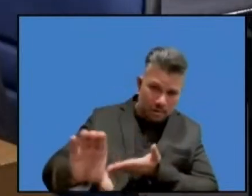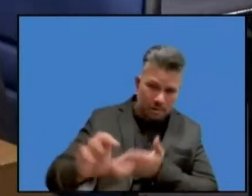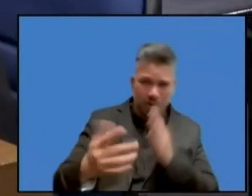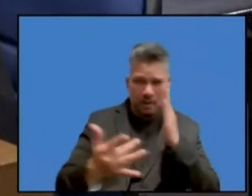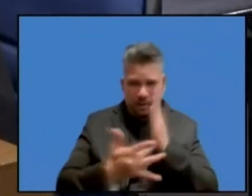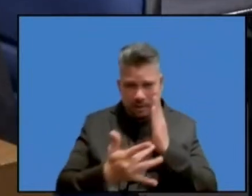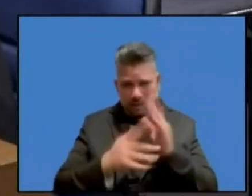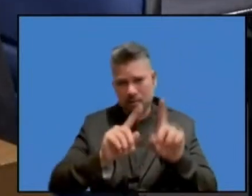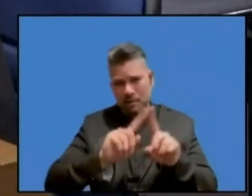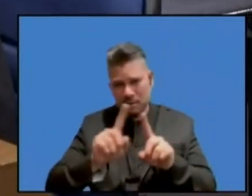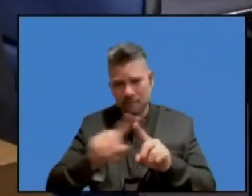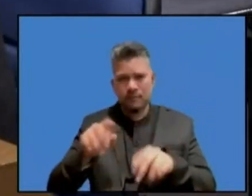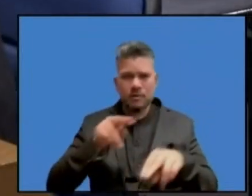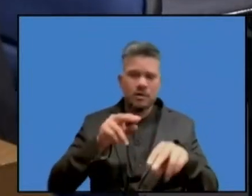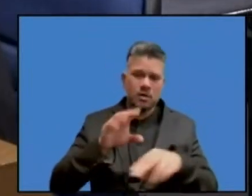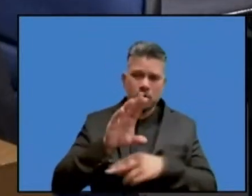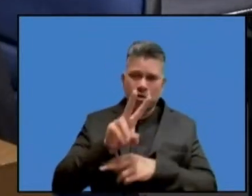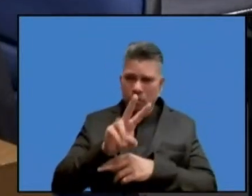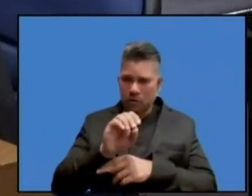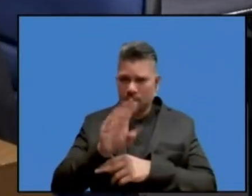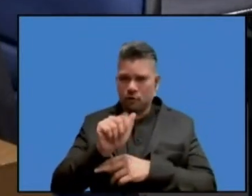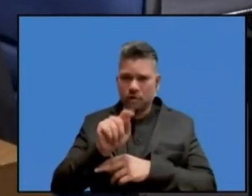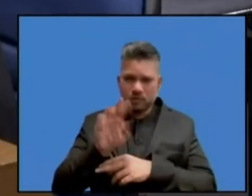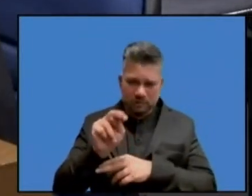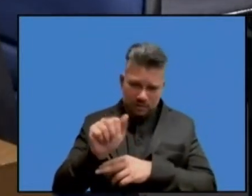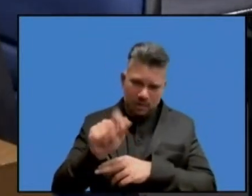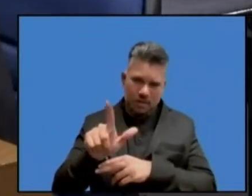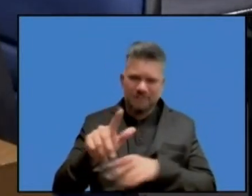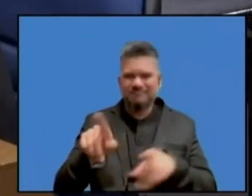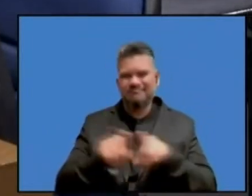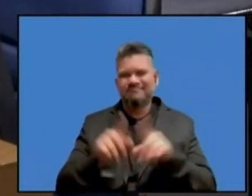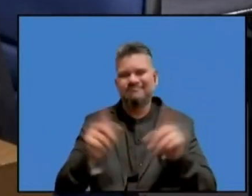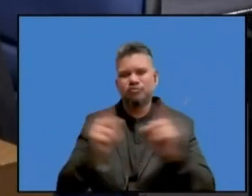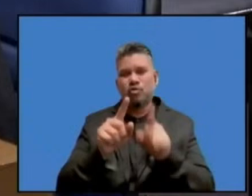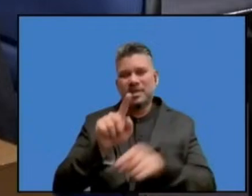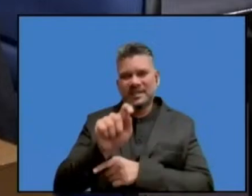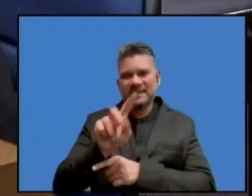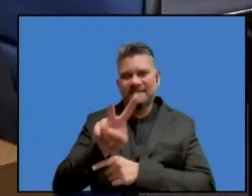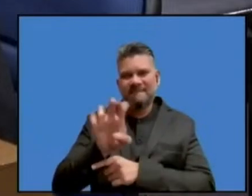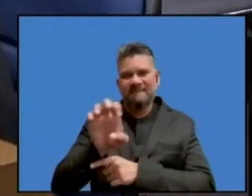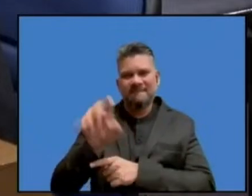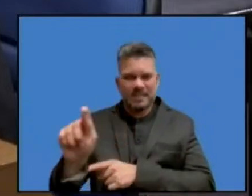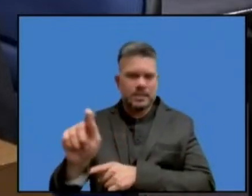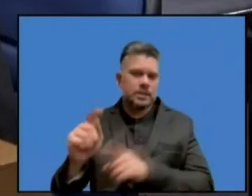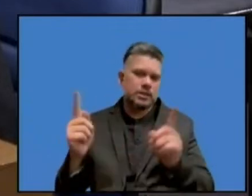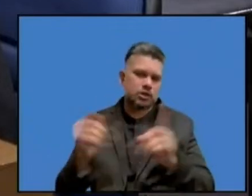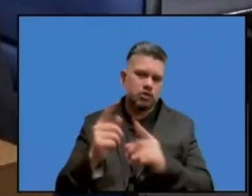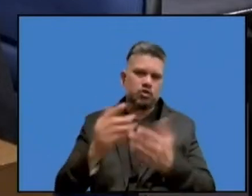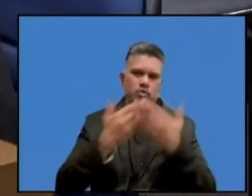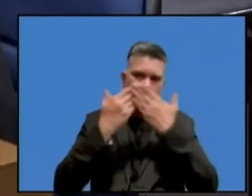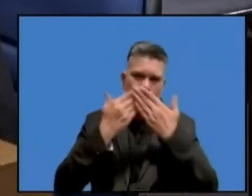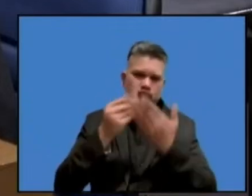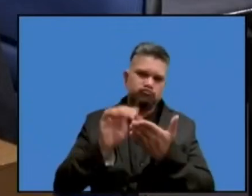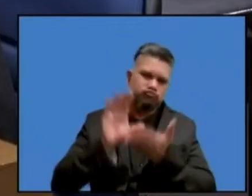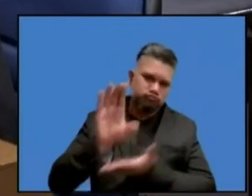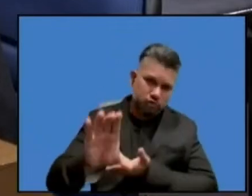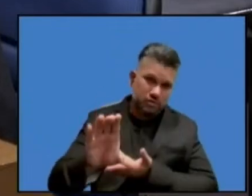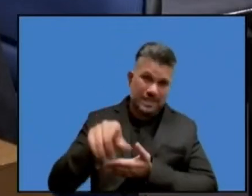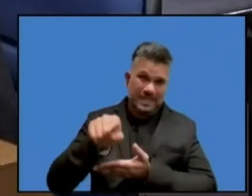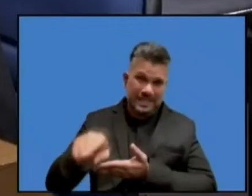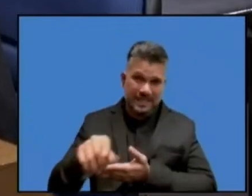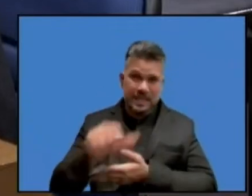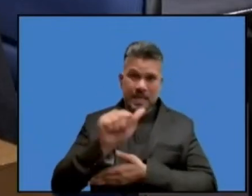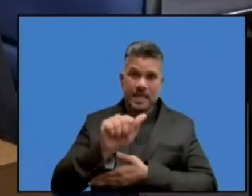education and training, or TVET. For example, the TVET schools and colleges funded by ADB's